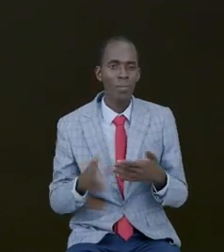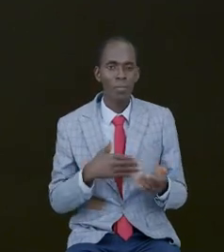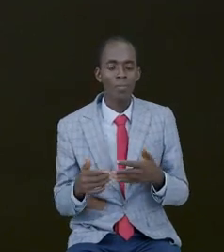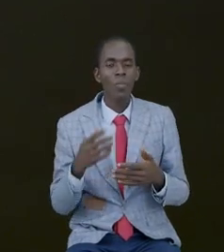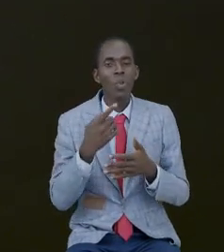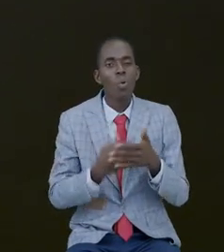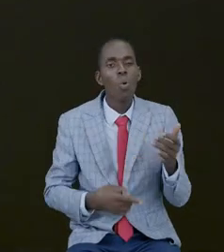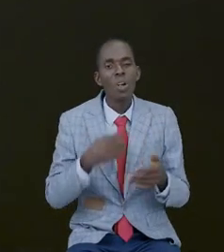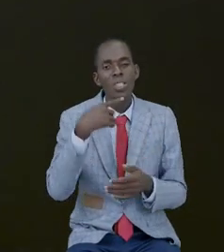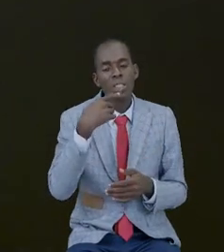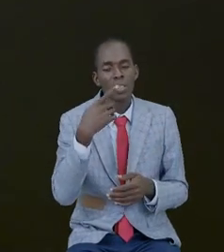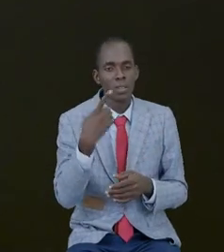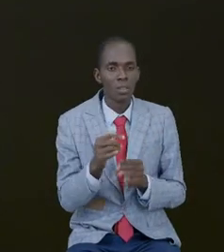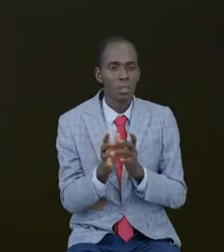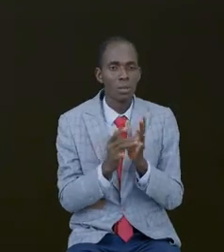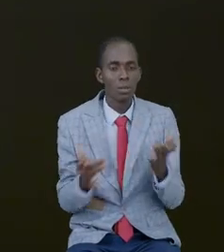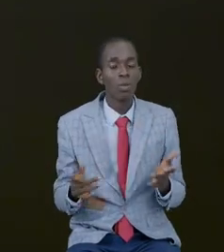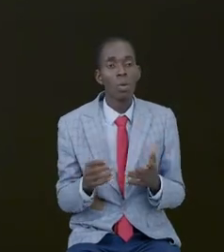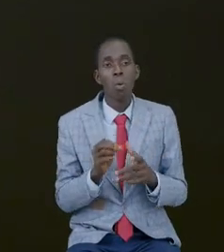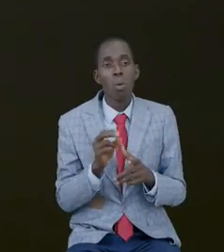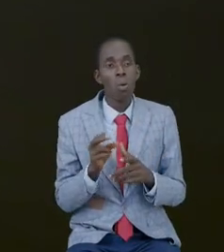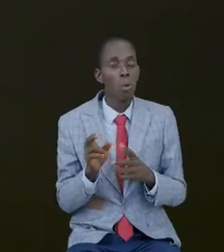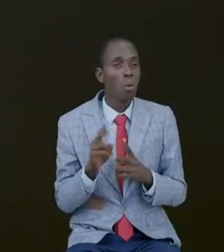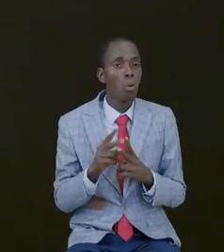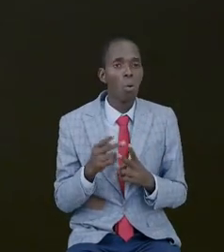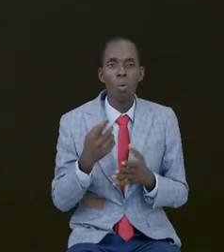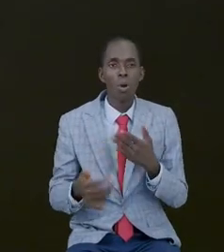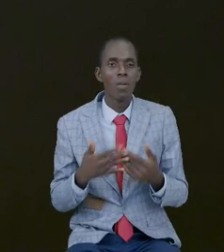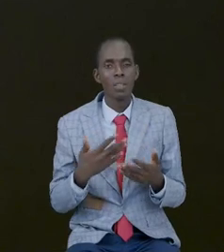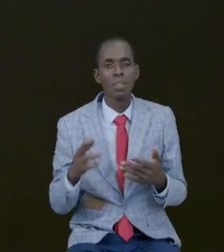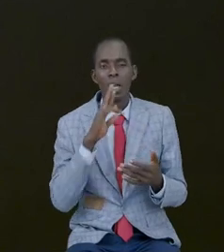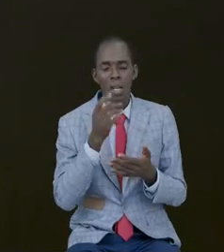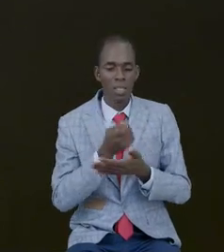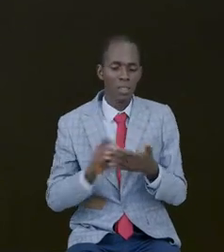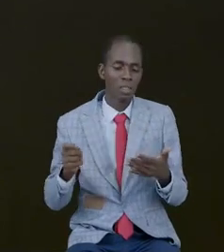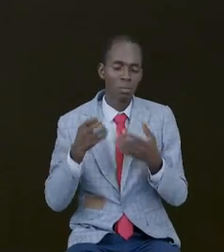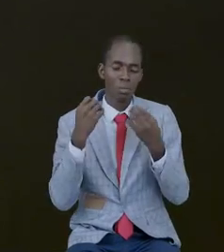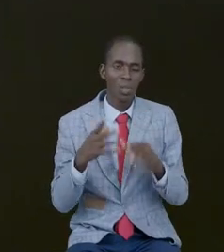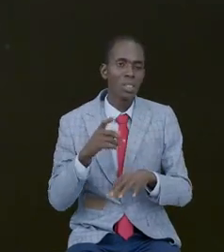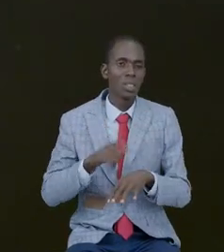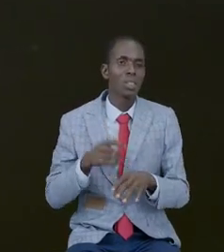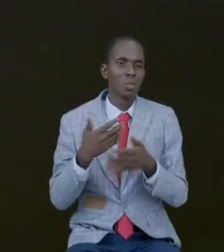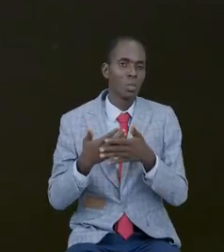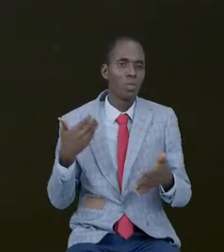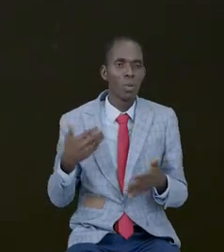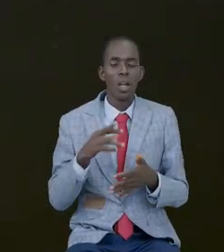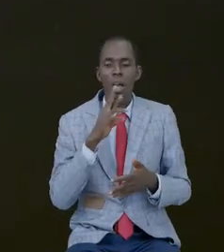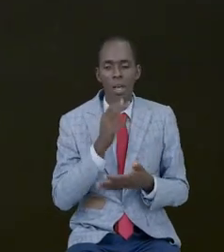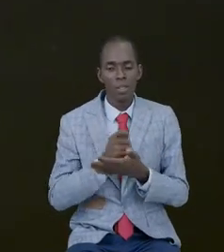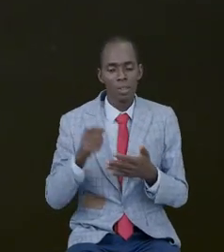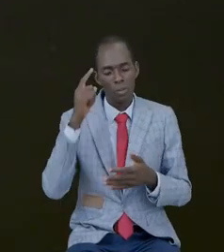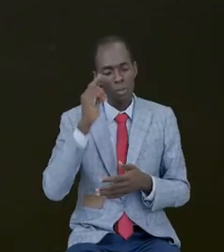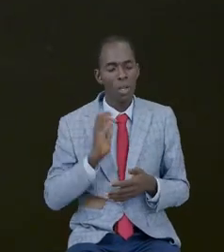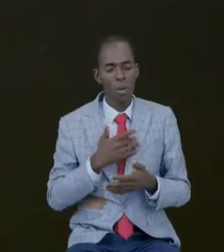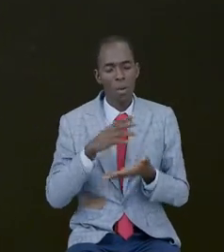says the scripture for whatsoever sings or reaching a full time while reaching forward learning